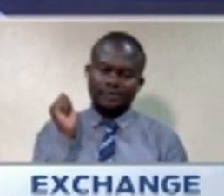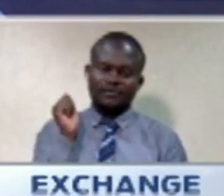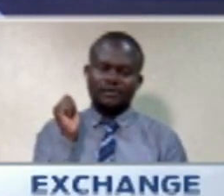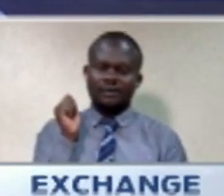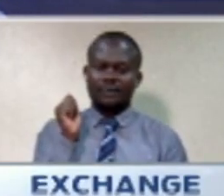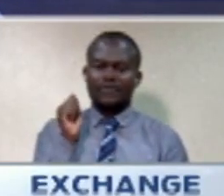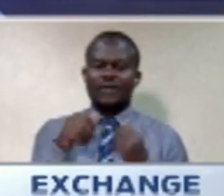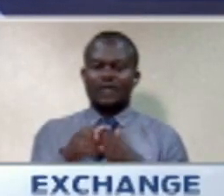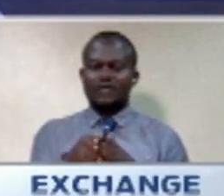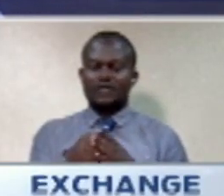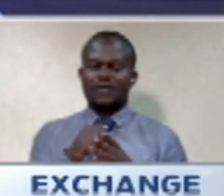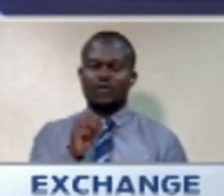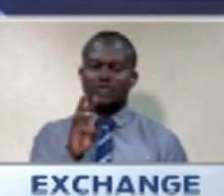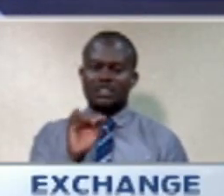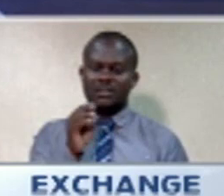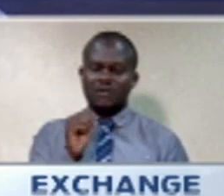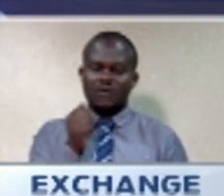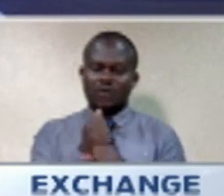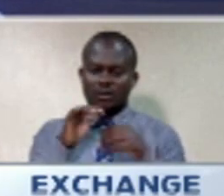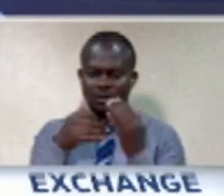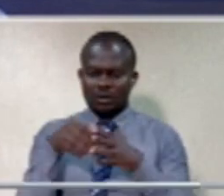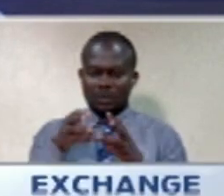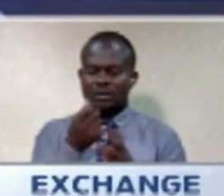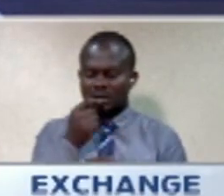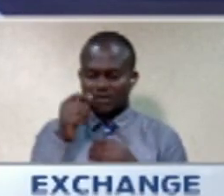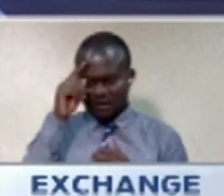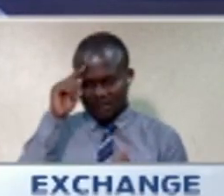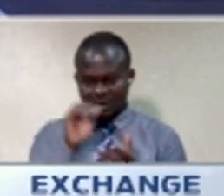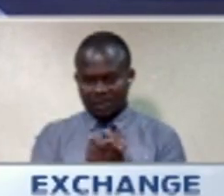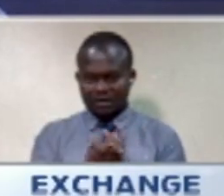that we can administer this medicine and ensure that they are doing well.